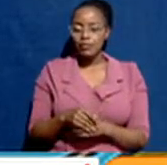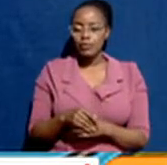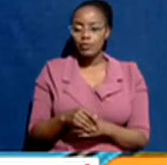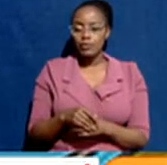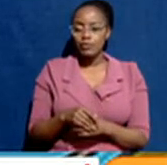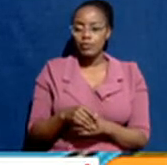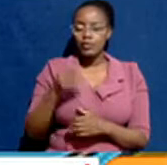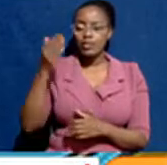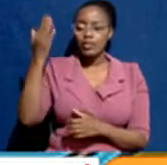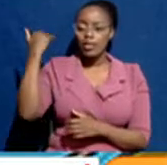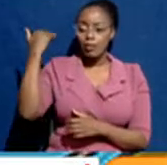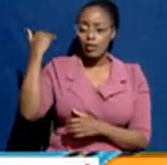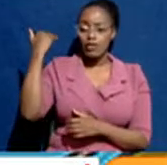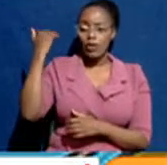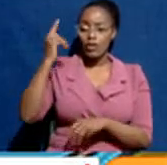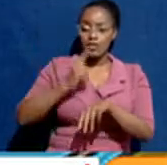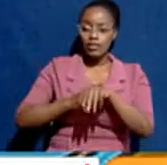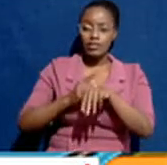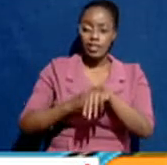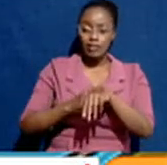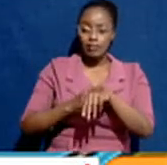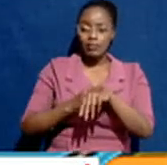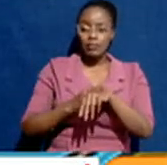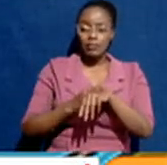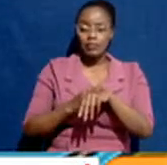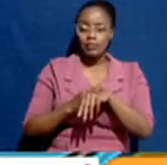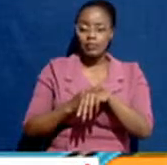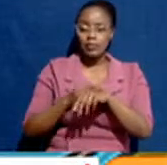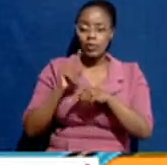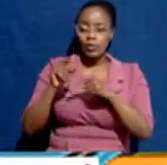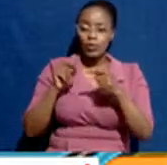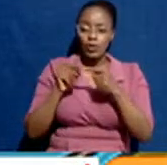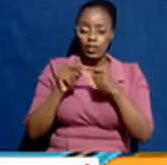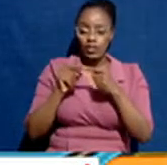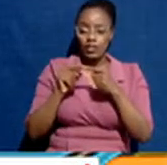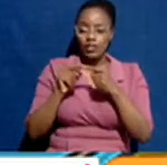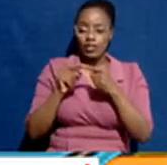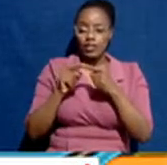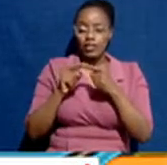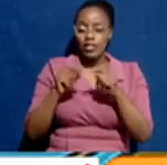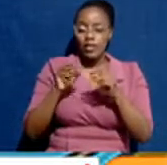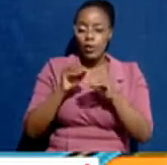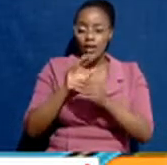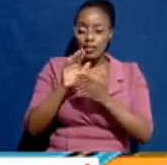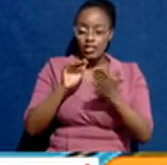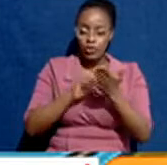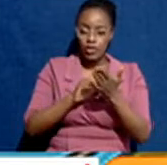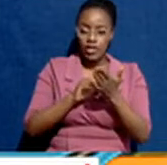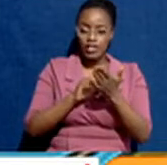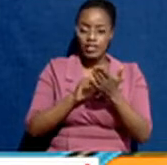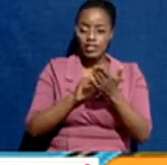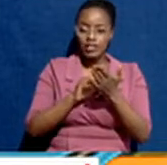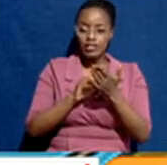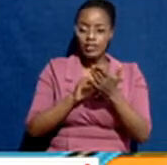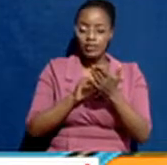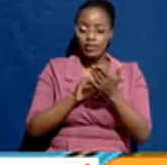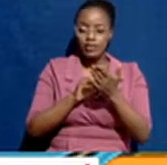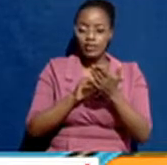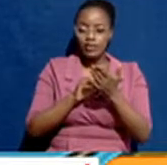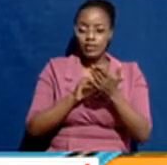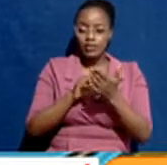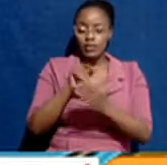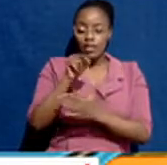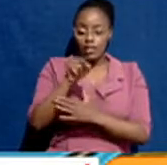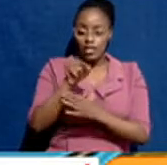In the previous system where power and all the resources were centralized in Nairobi, there's